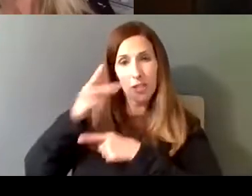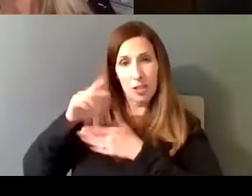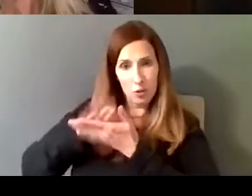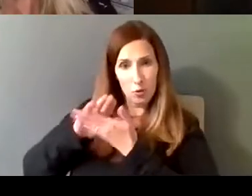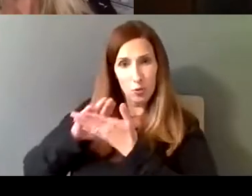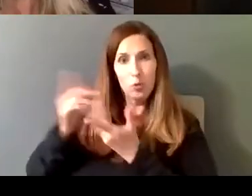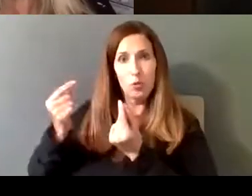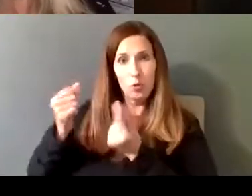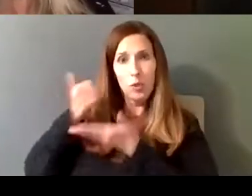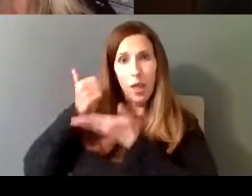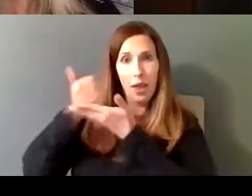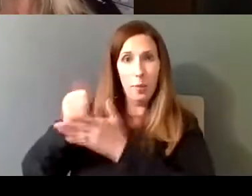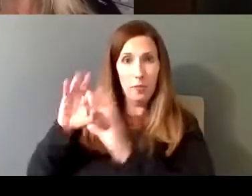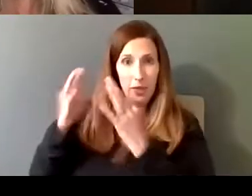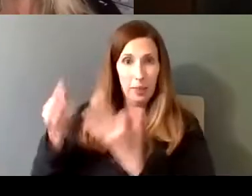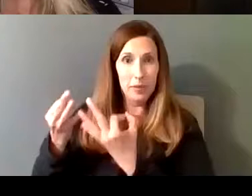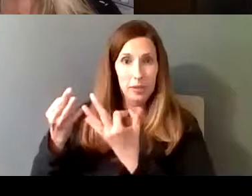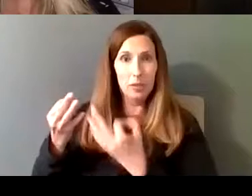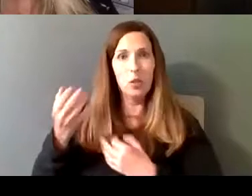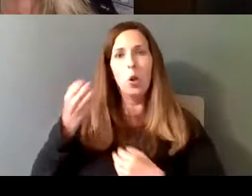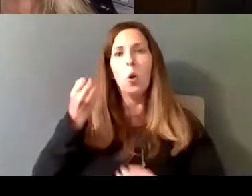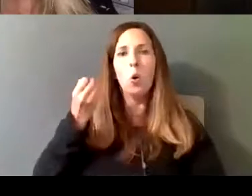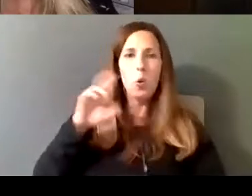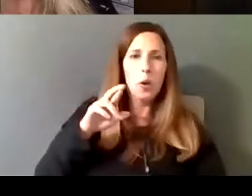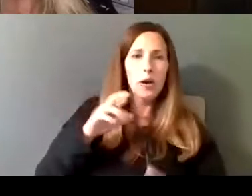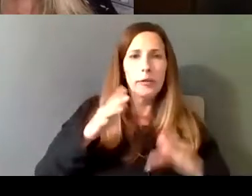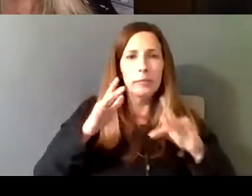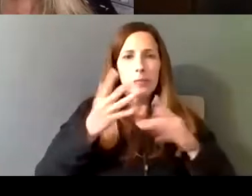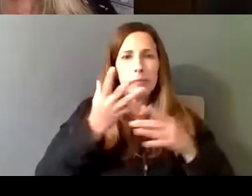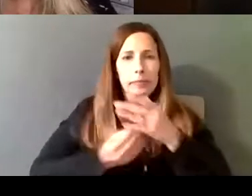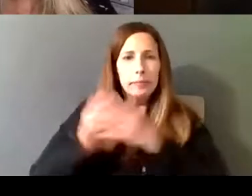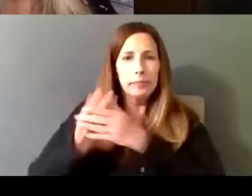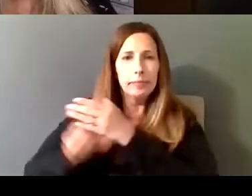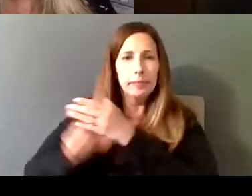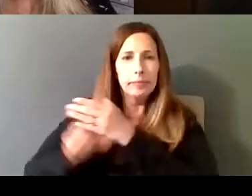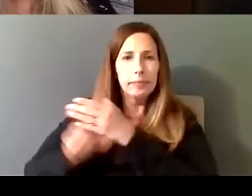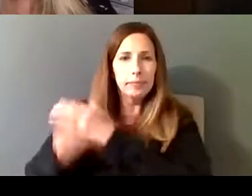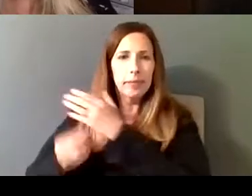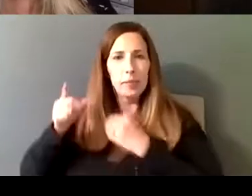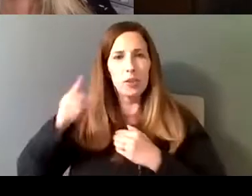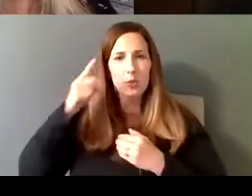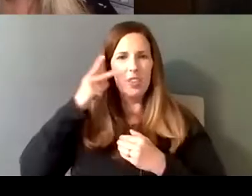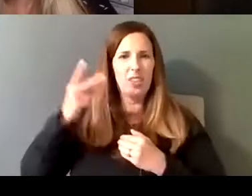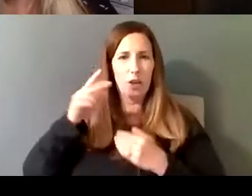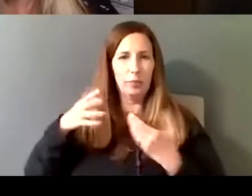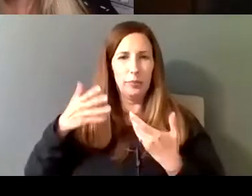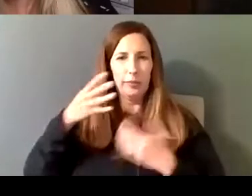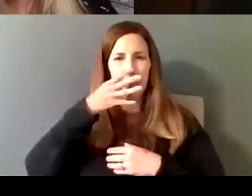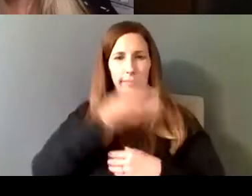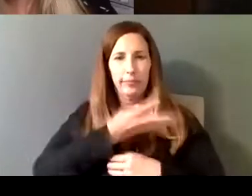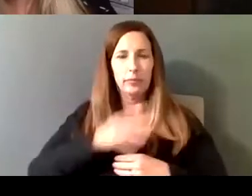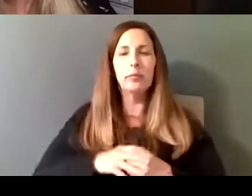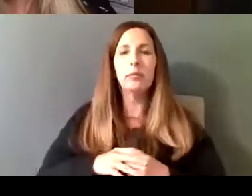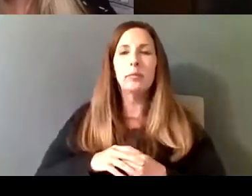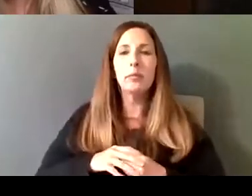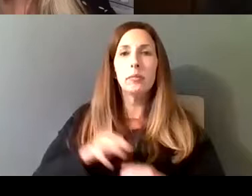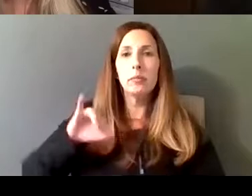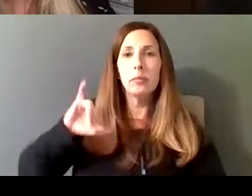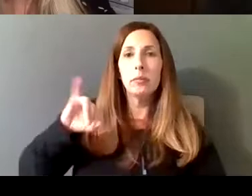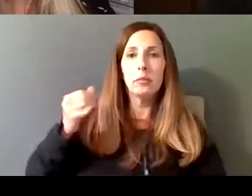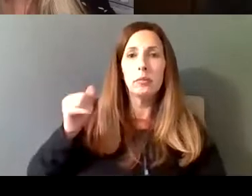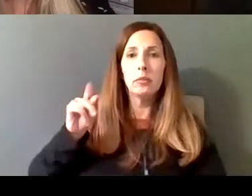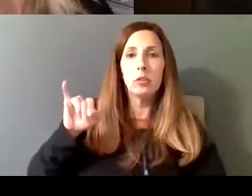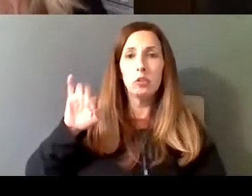for families, or gaps that you think are being left behind in this area? Jackie, do you want to start with this one?